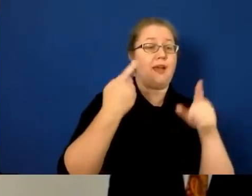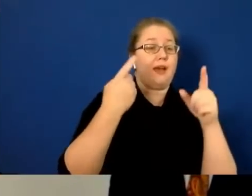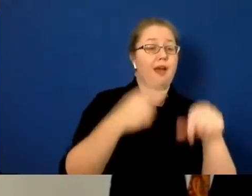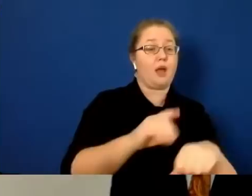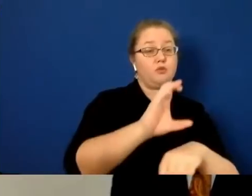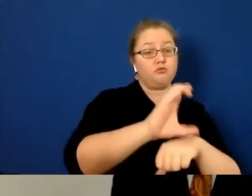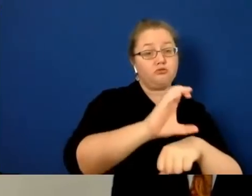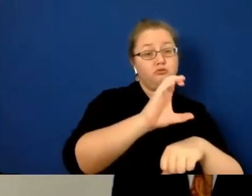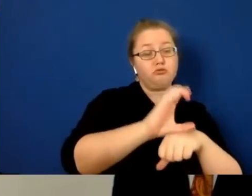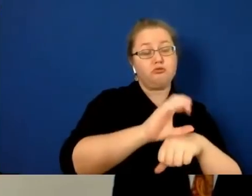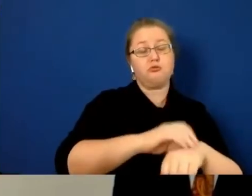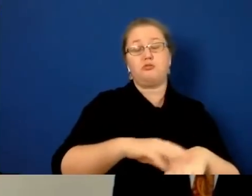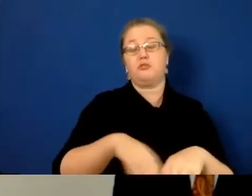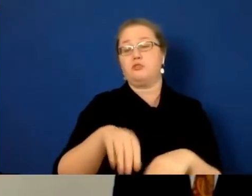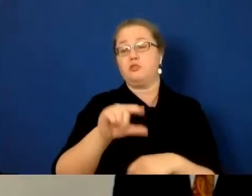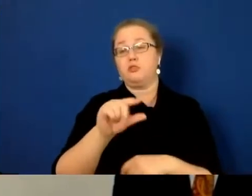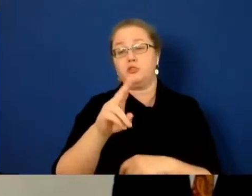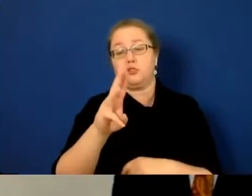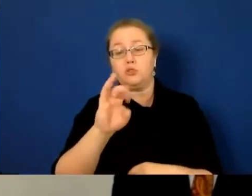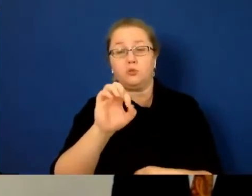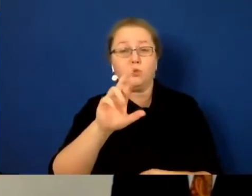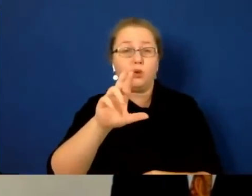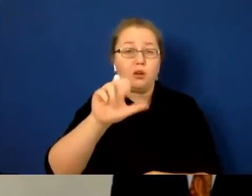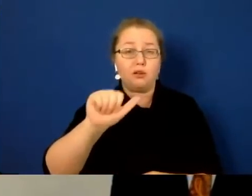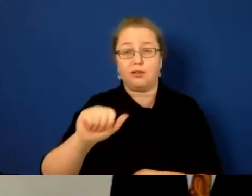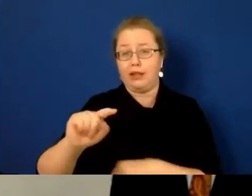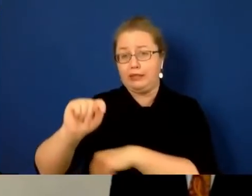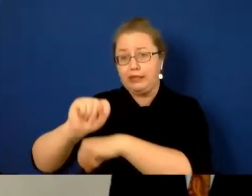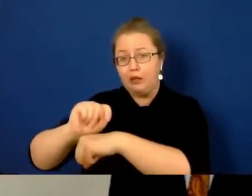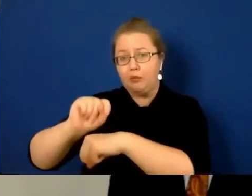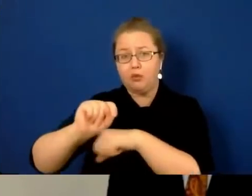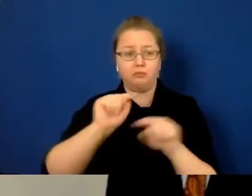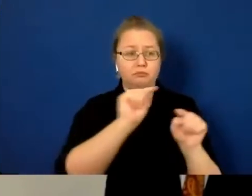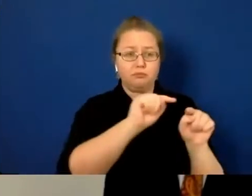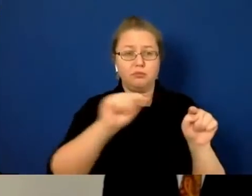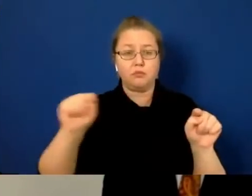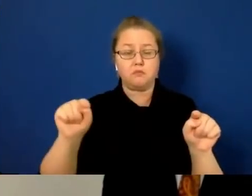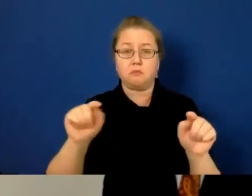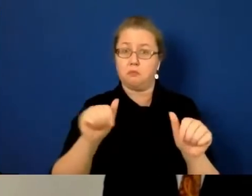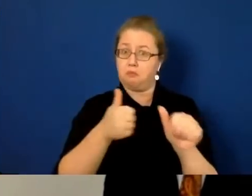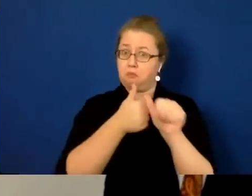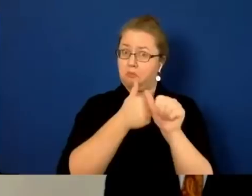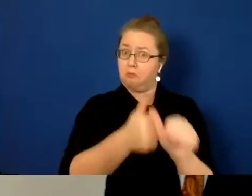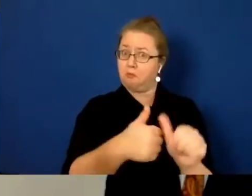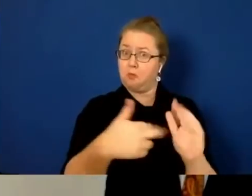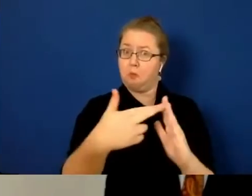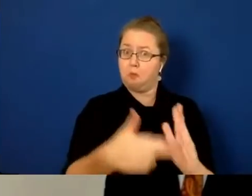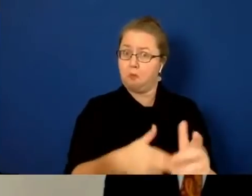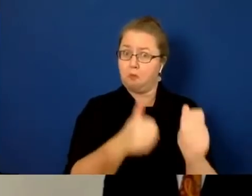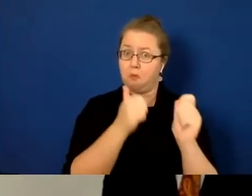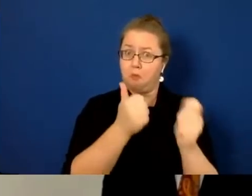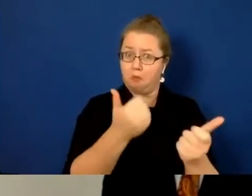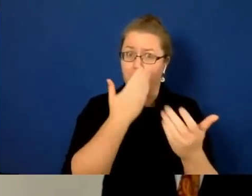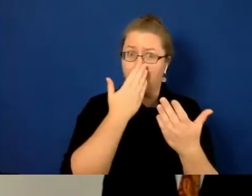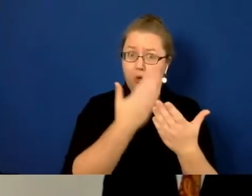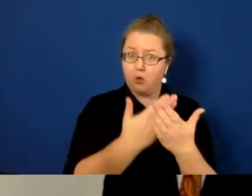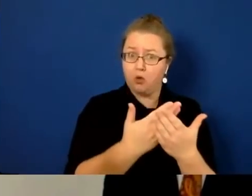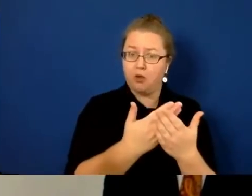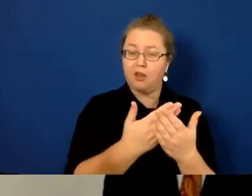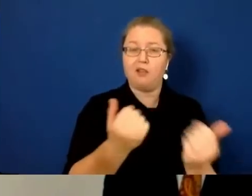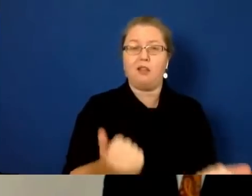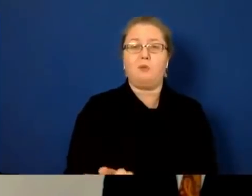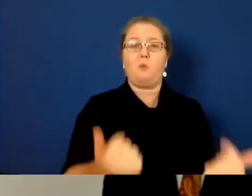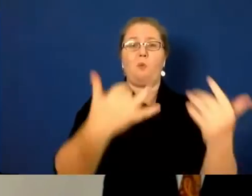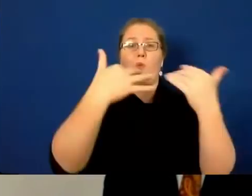today is aligned with that. We have now started to see, particularly since Thanksgiving weekend in the last 2 weeks, quite